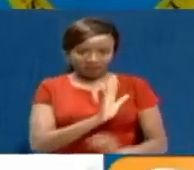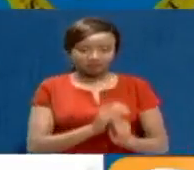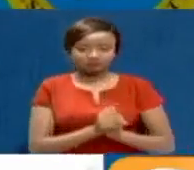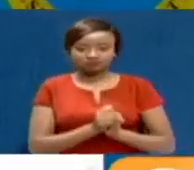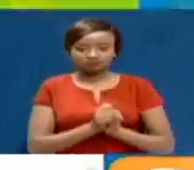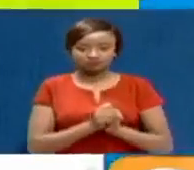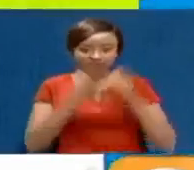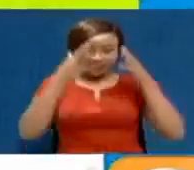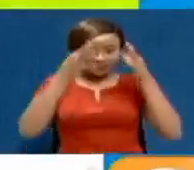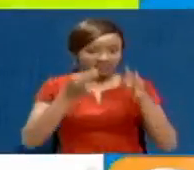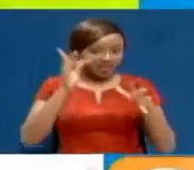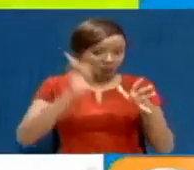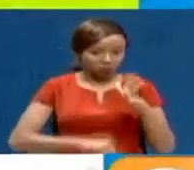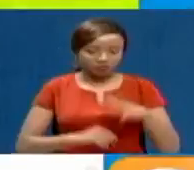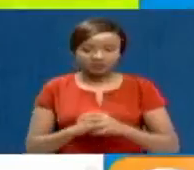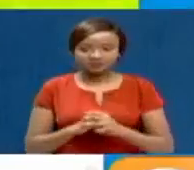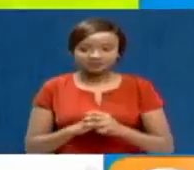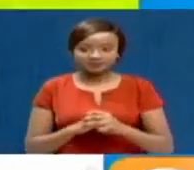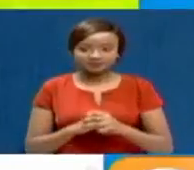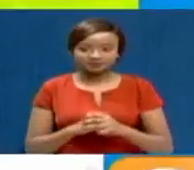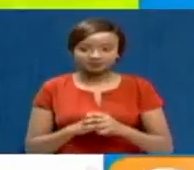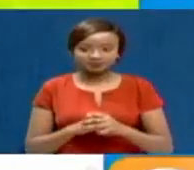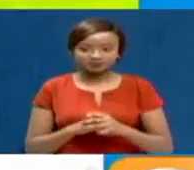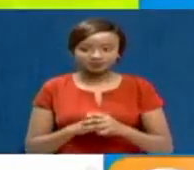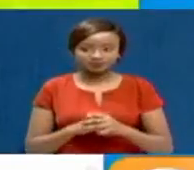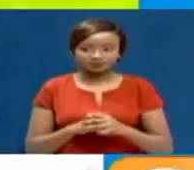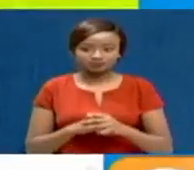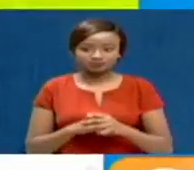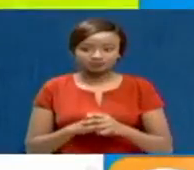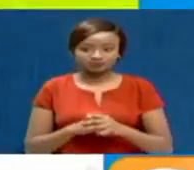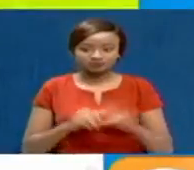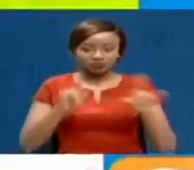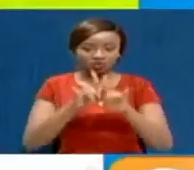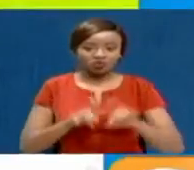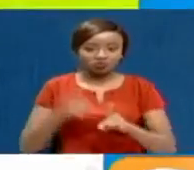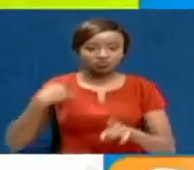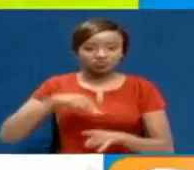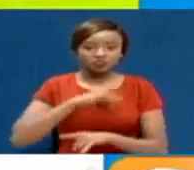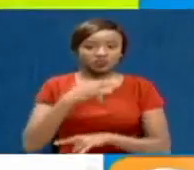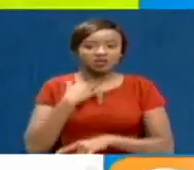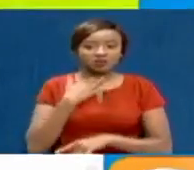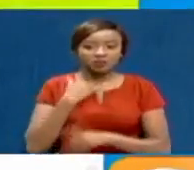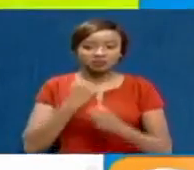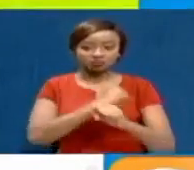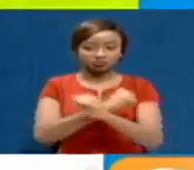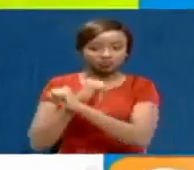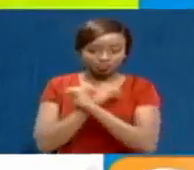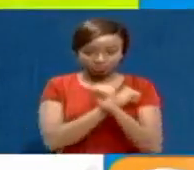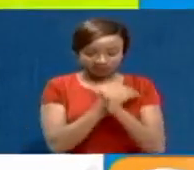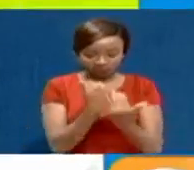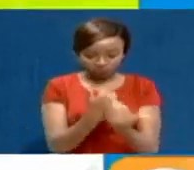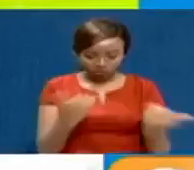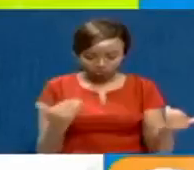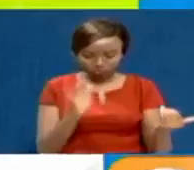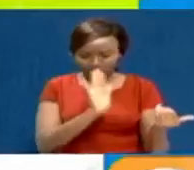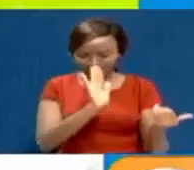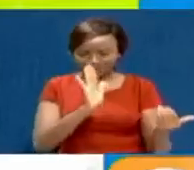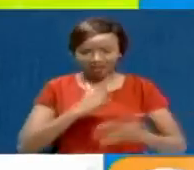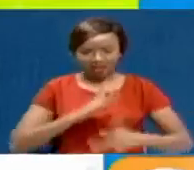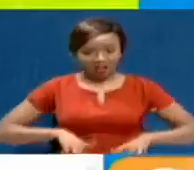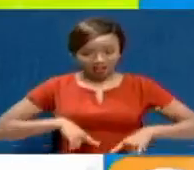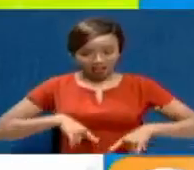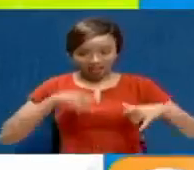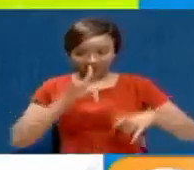Response Committee. In the interest of the safety and lives of our children, our beloved children,